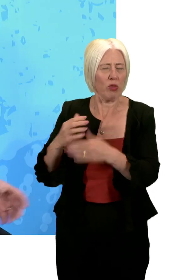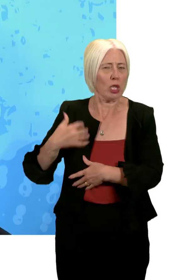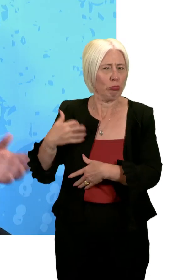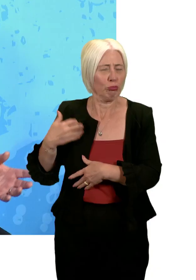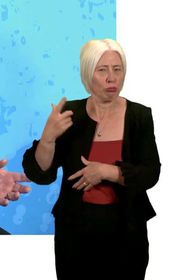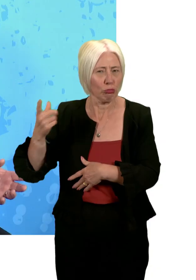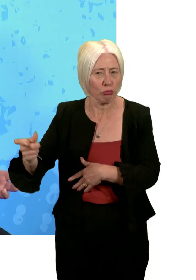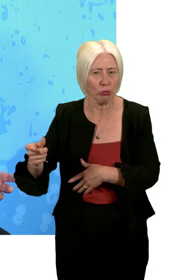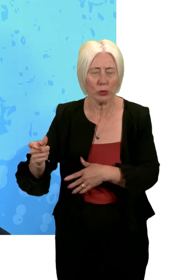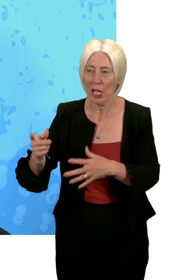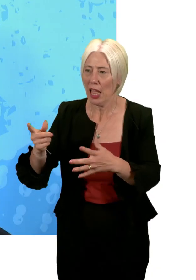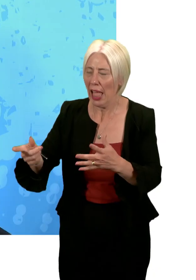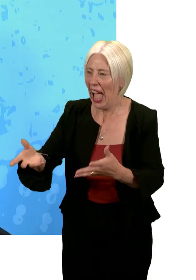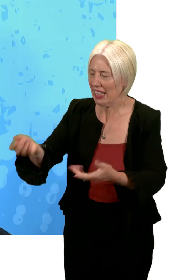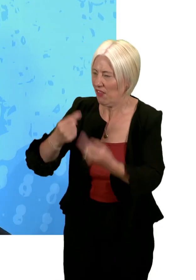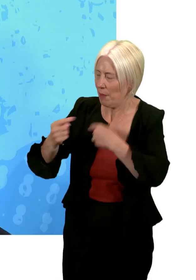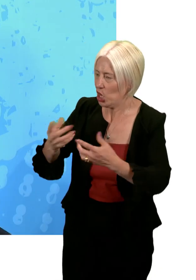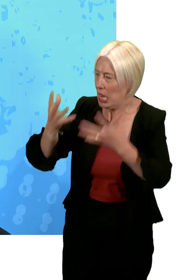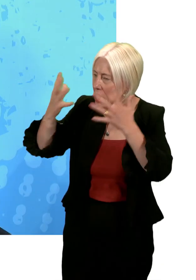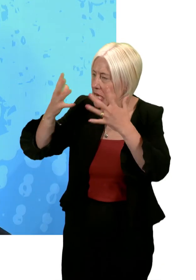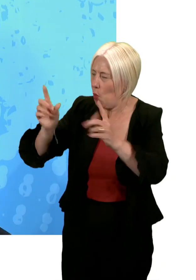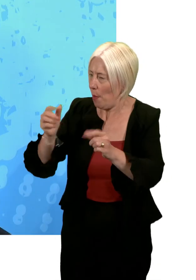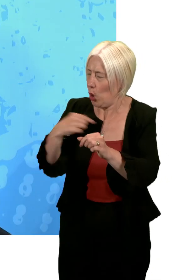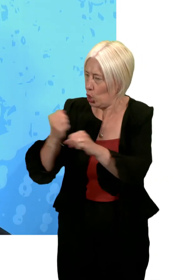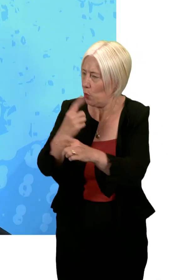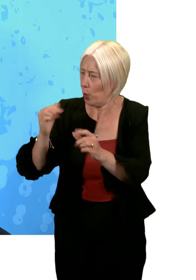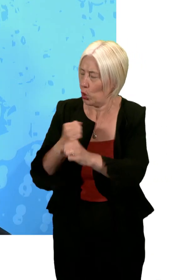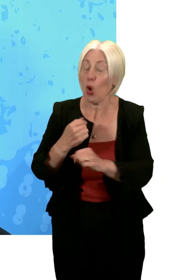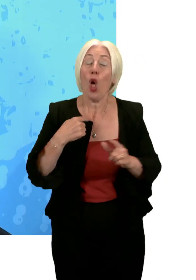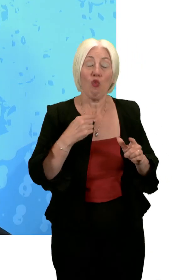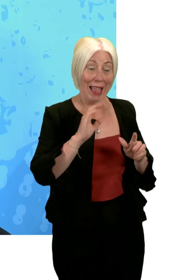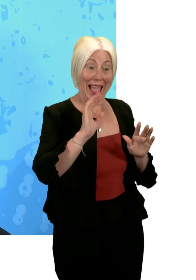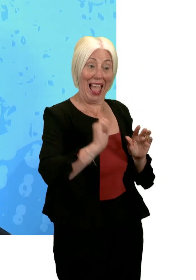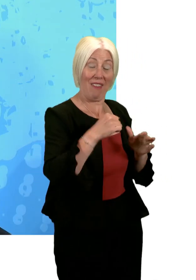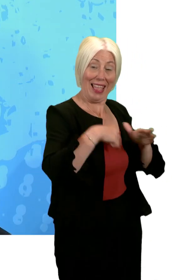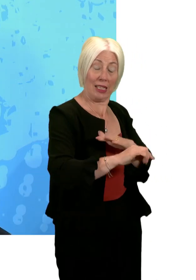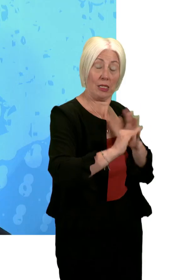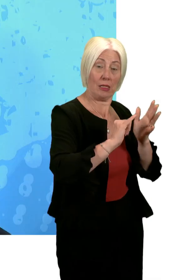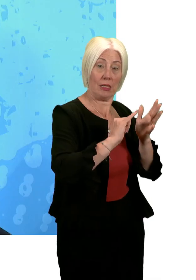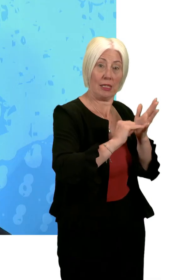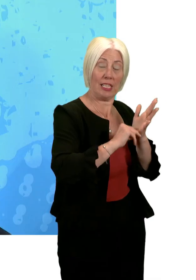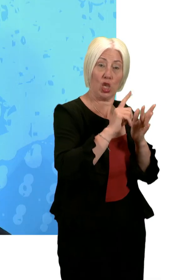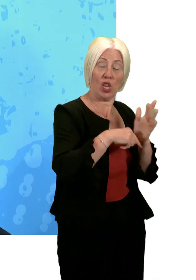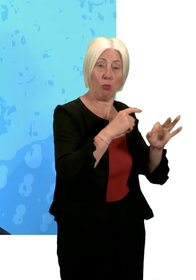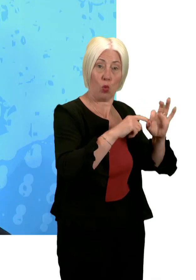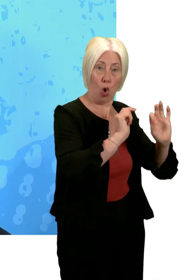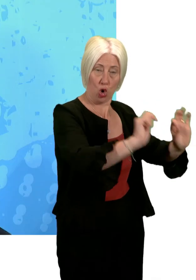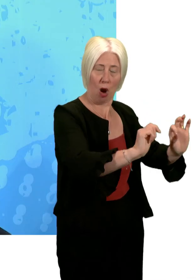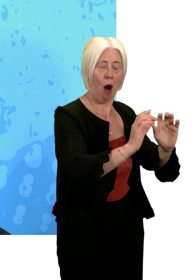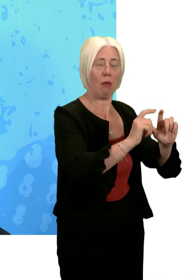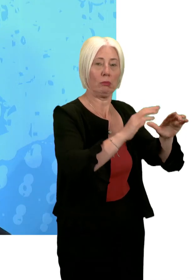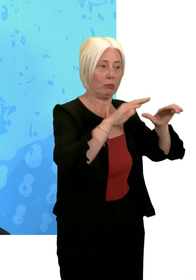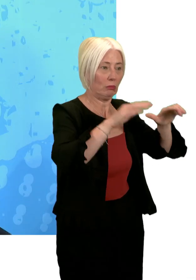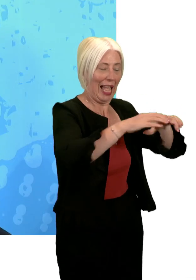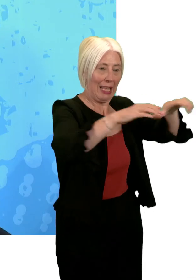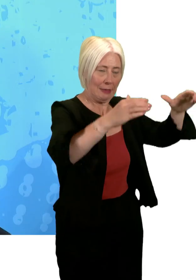the site and I didn't know what I was going to do with it. And I decided there and then I'm opening a sustainable seafood a restaurant with